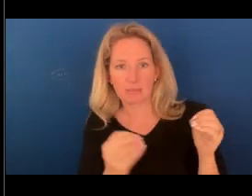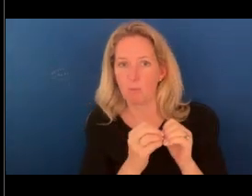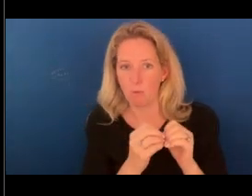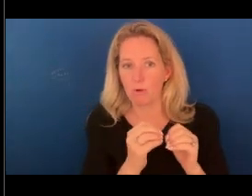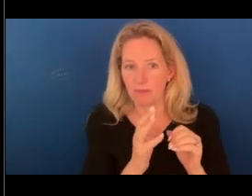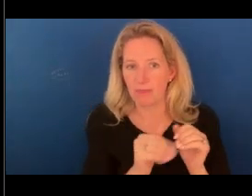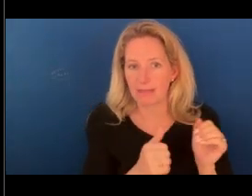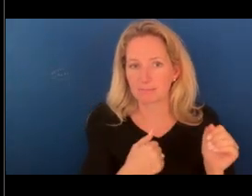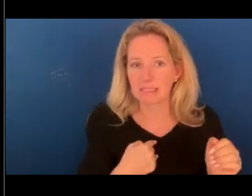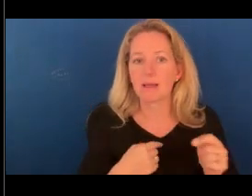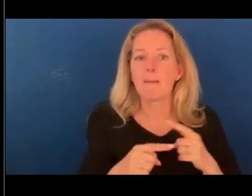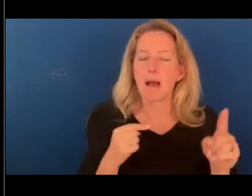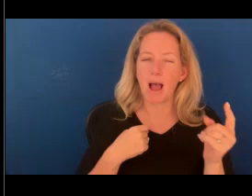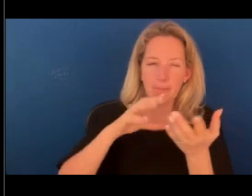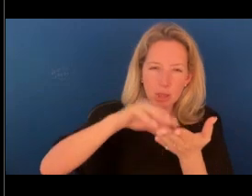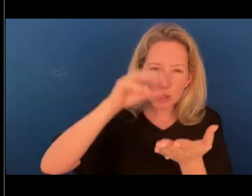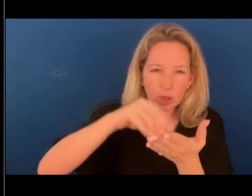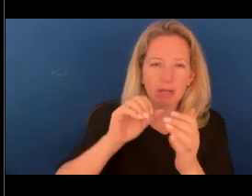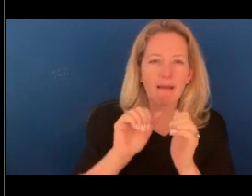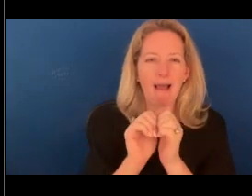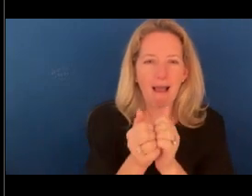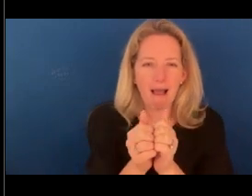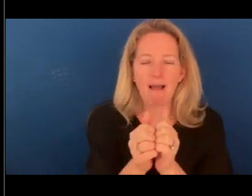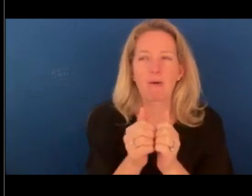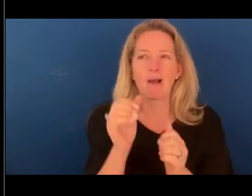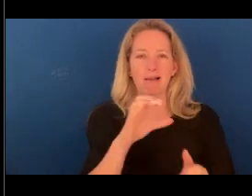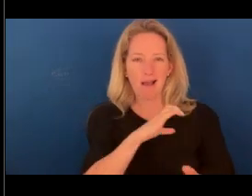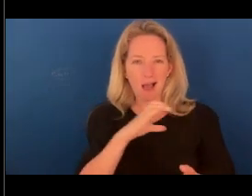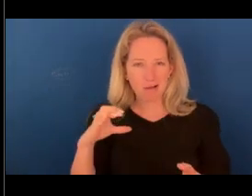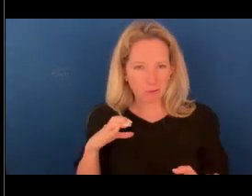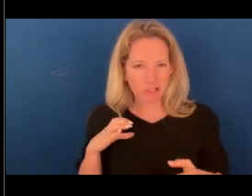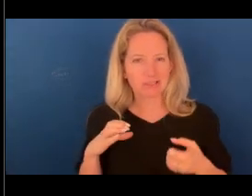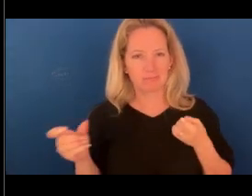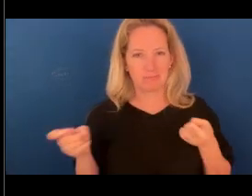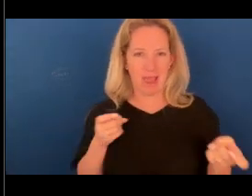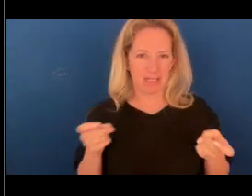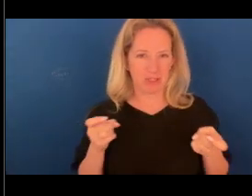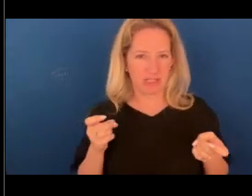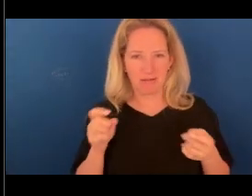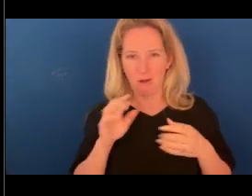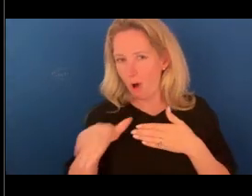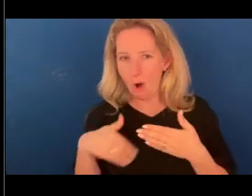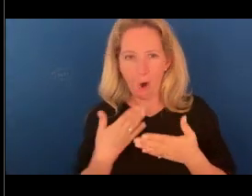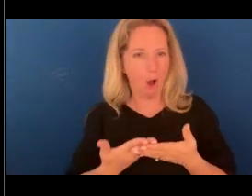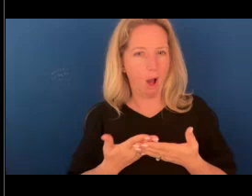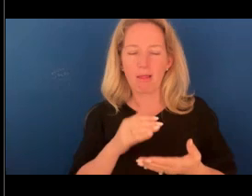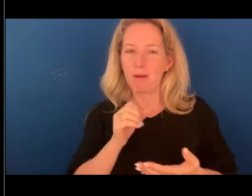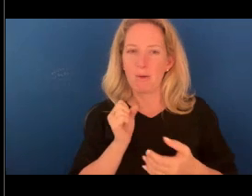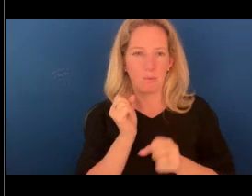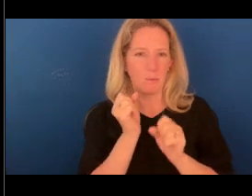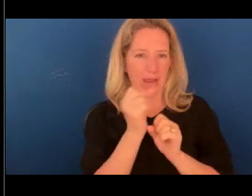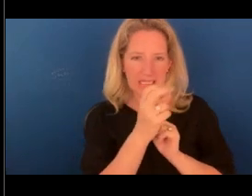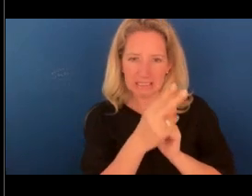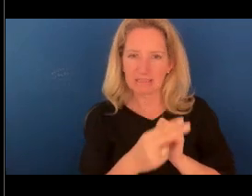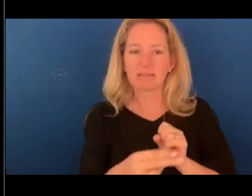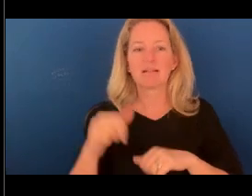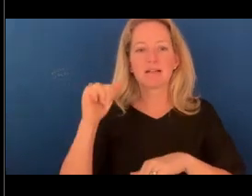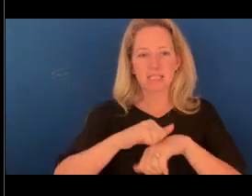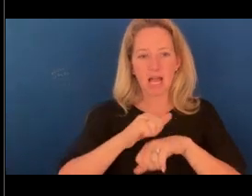learning how waste has been managed on a congressional level, which led me to first the Solid Waste Disposal Act, which came